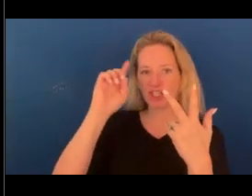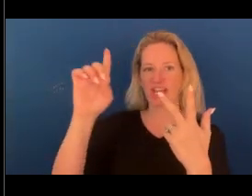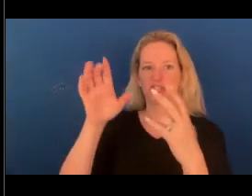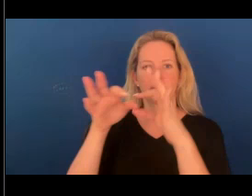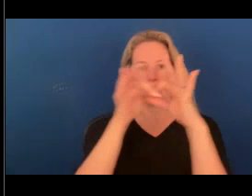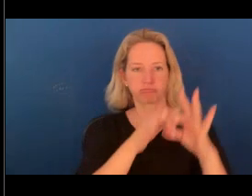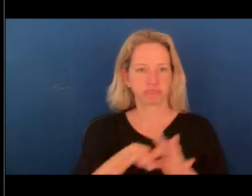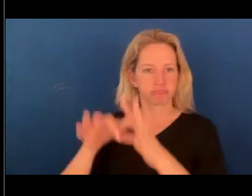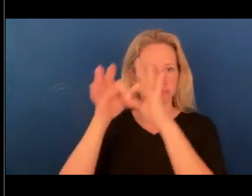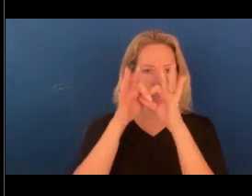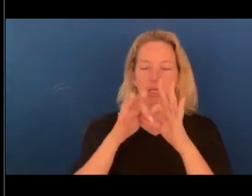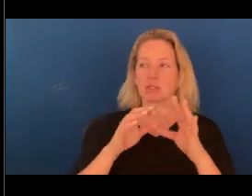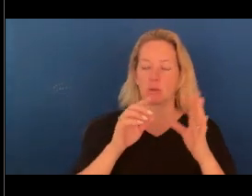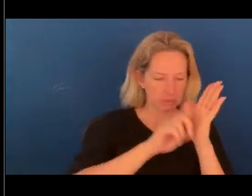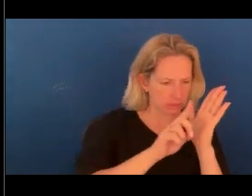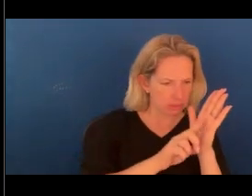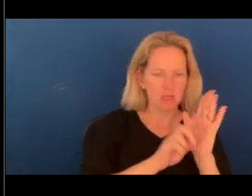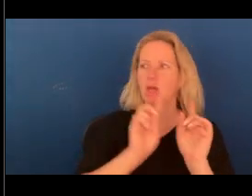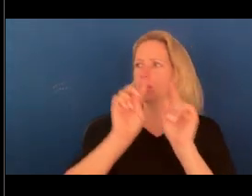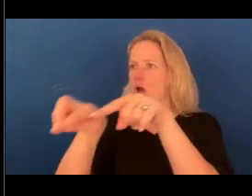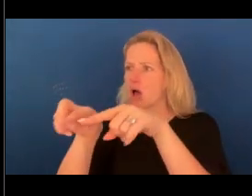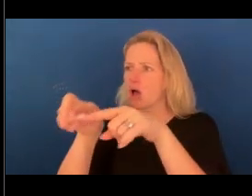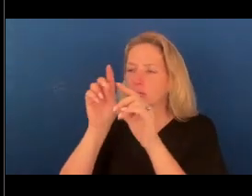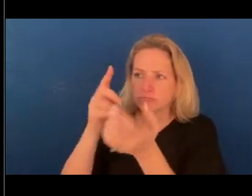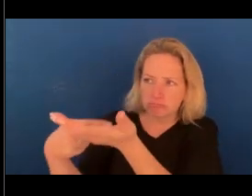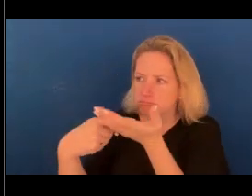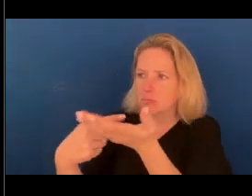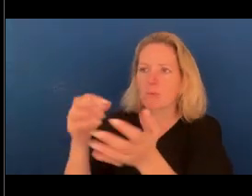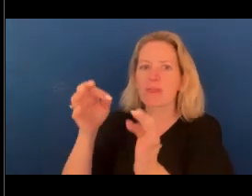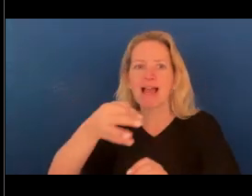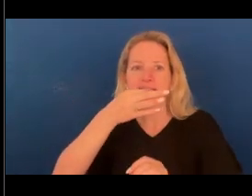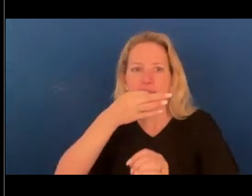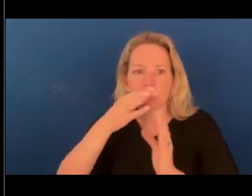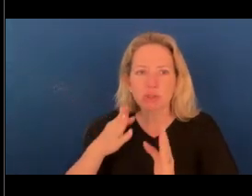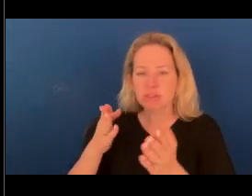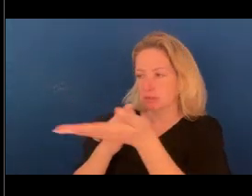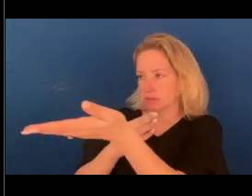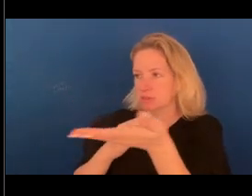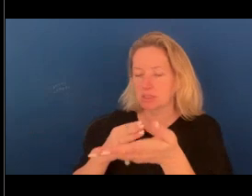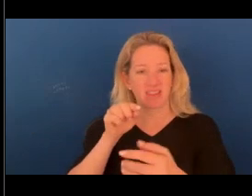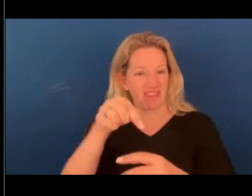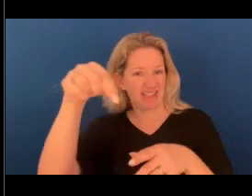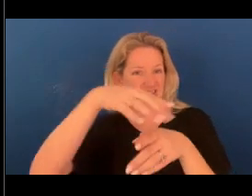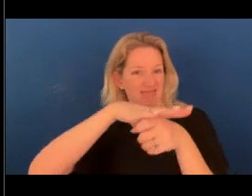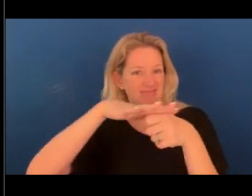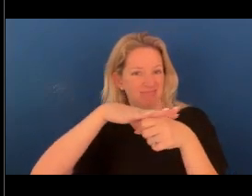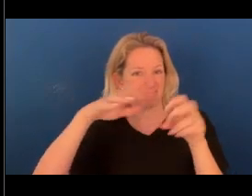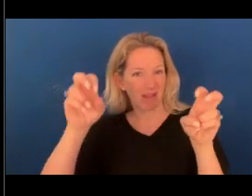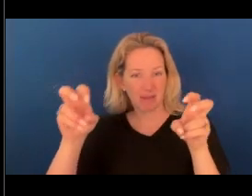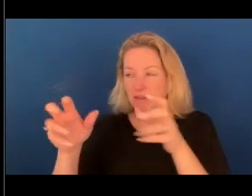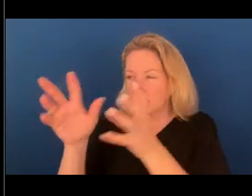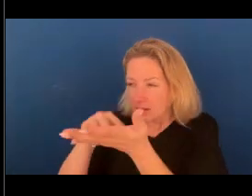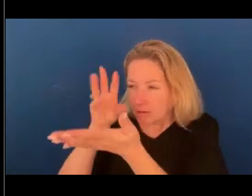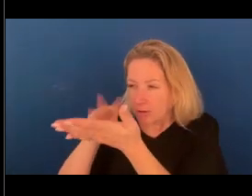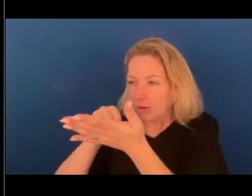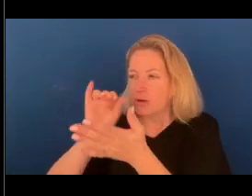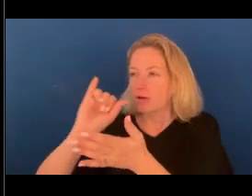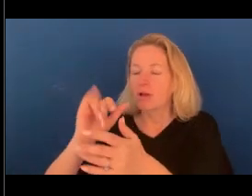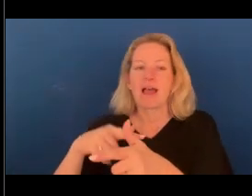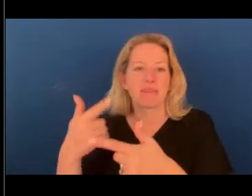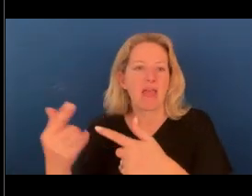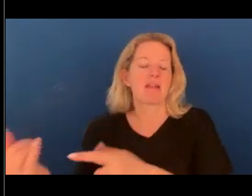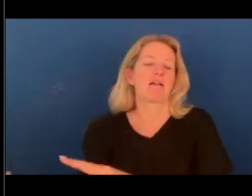it out, having experts work on it. You're the experts in the room right now. You're the experts in this area, and then extending that